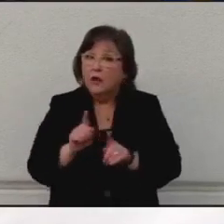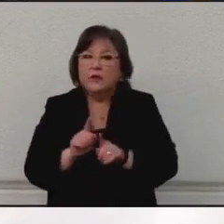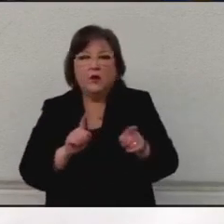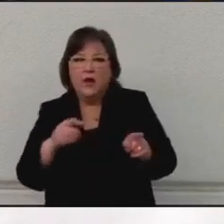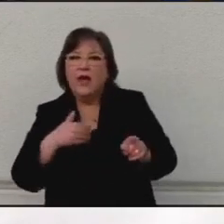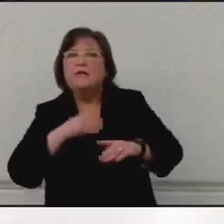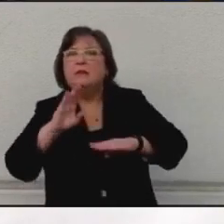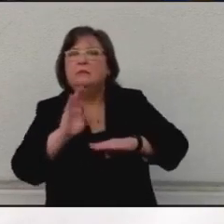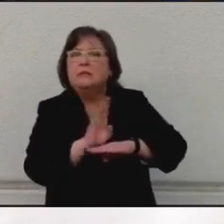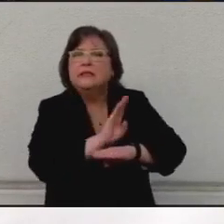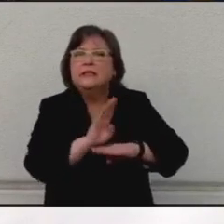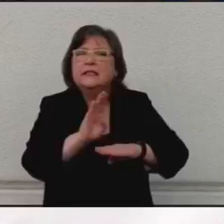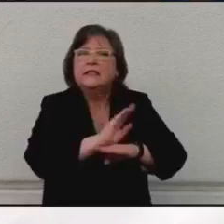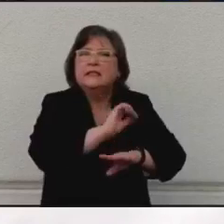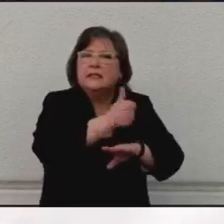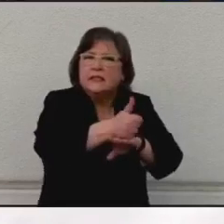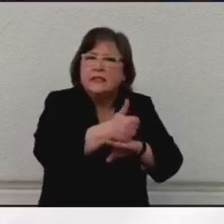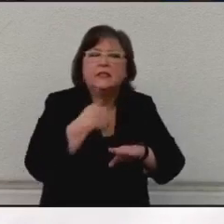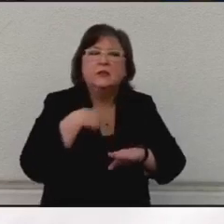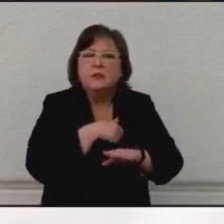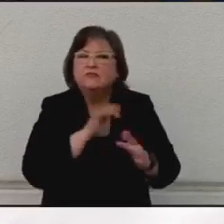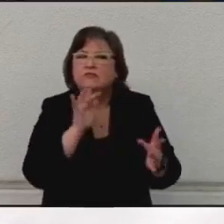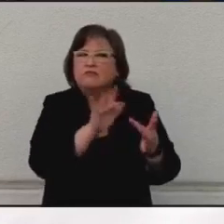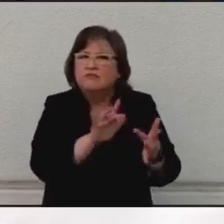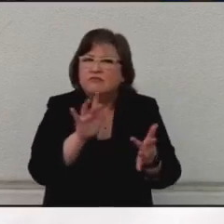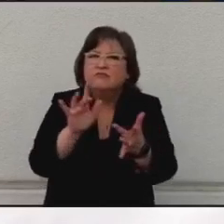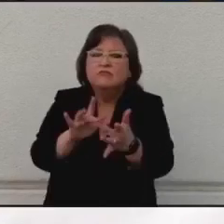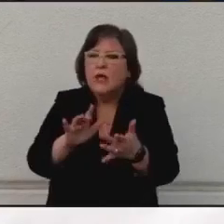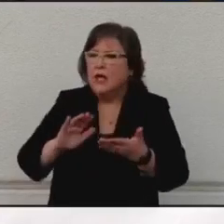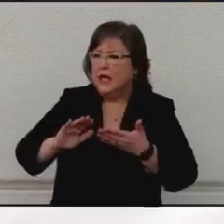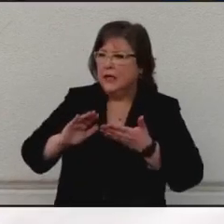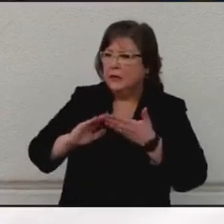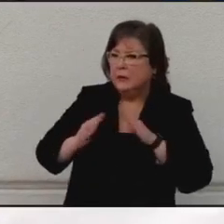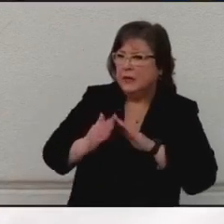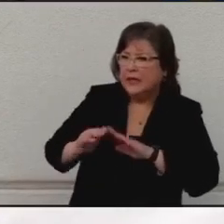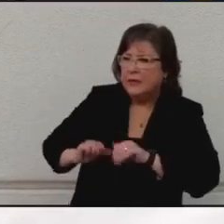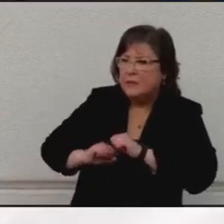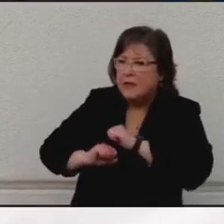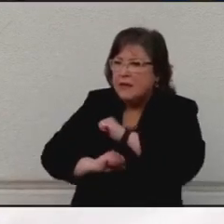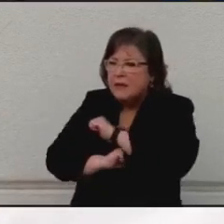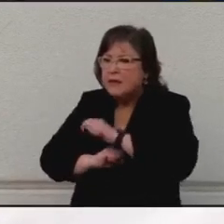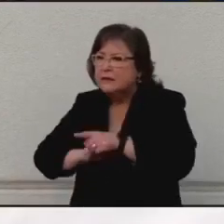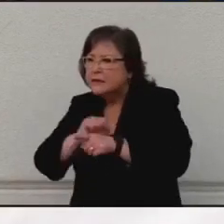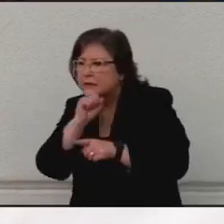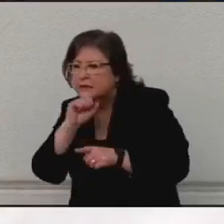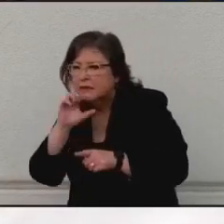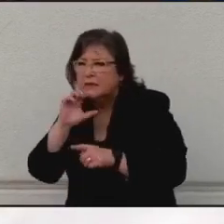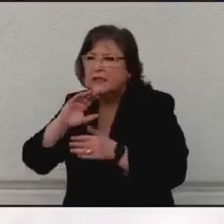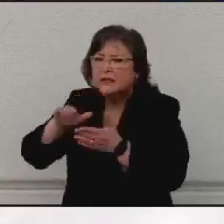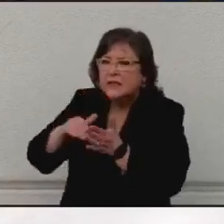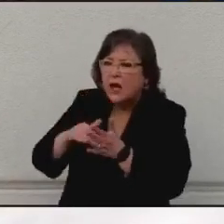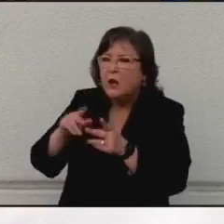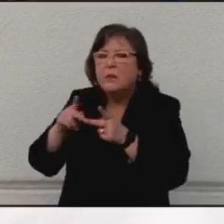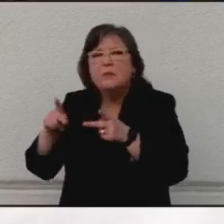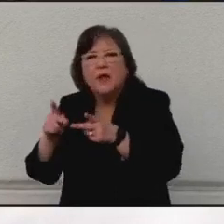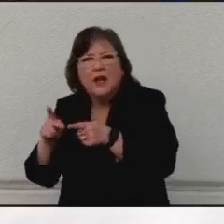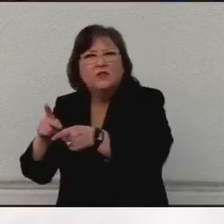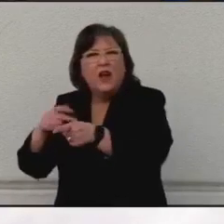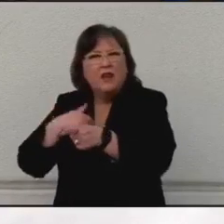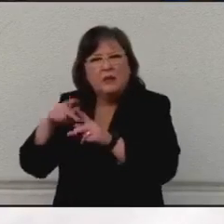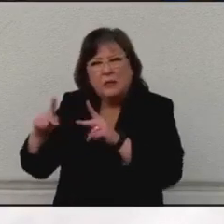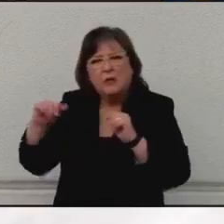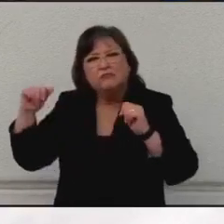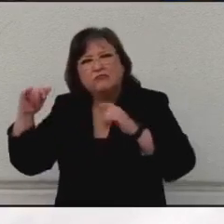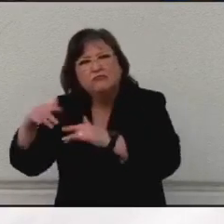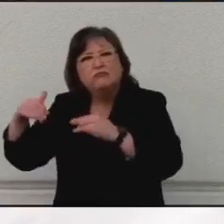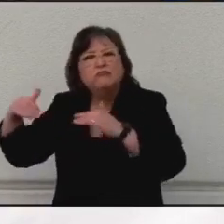eligible workers, outreach through community-based organizations and trusted community partners in our hardest hit communities,